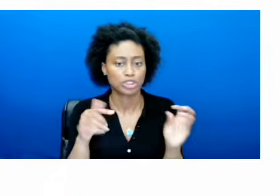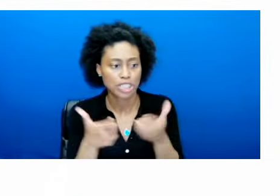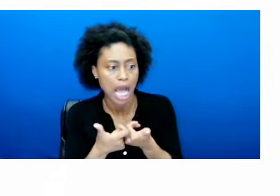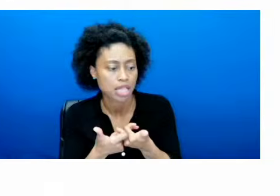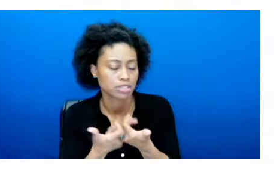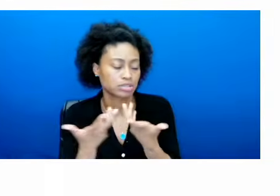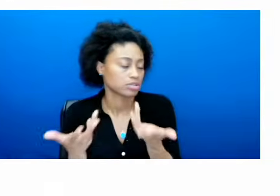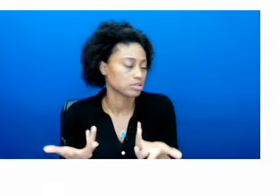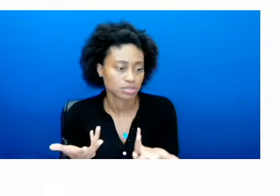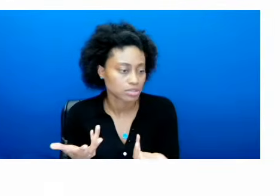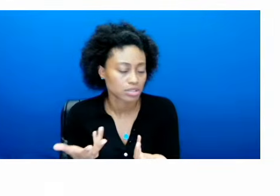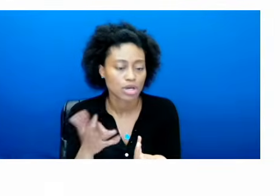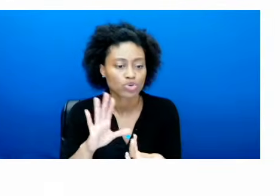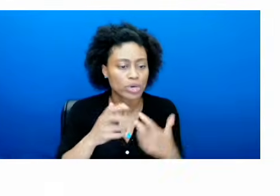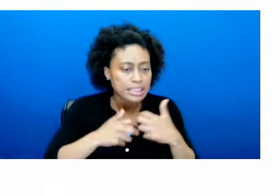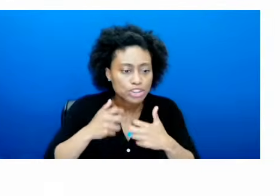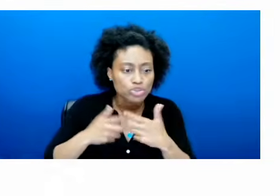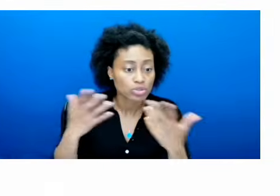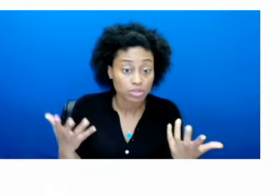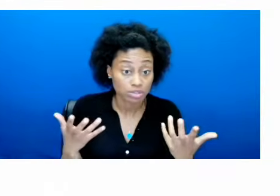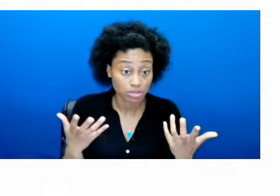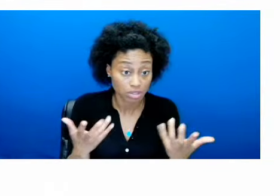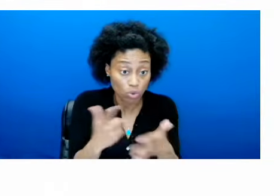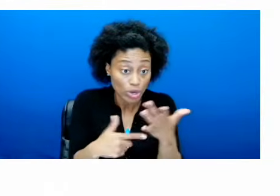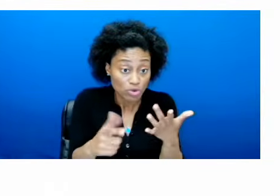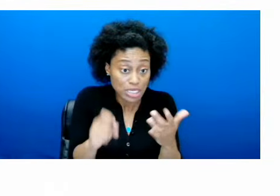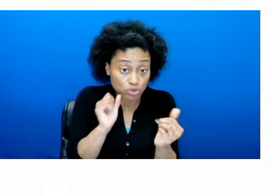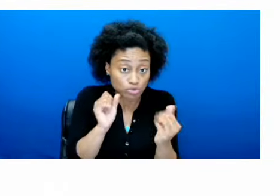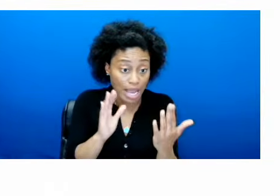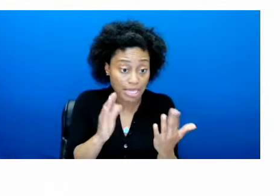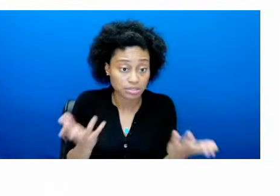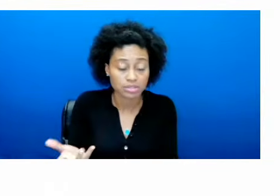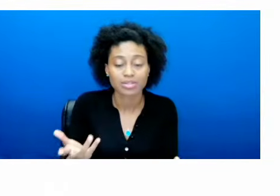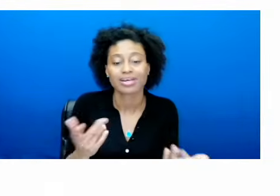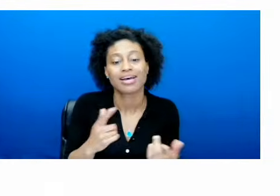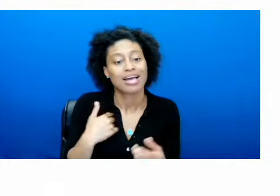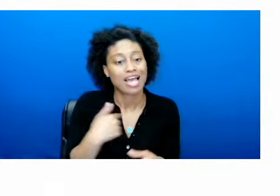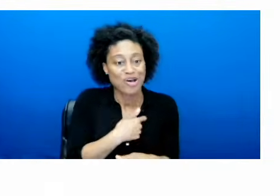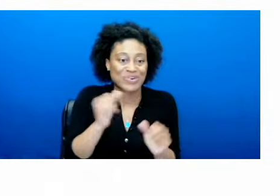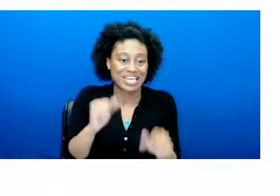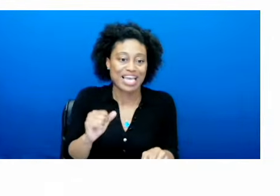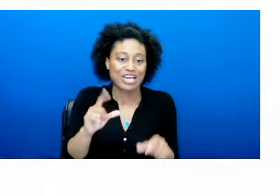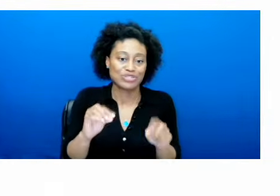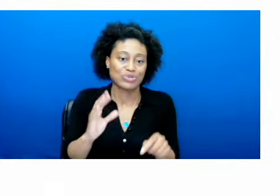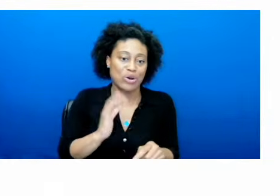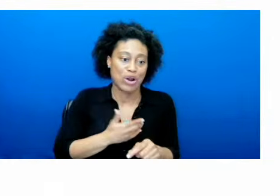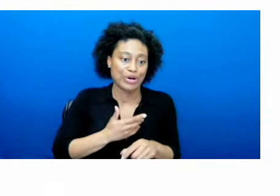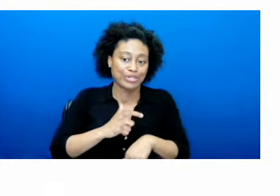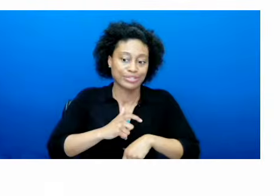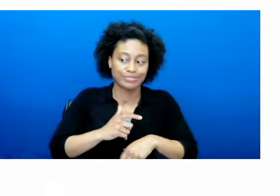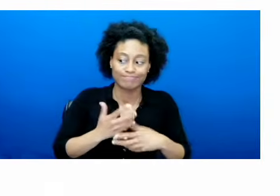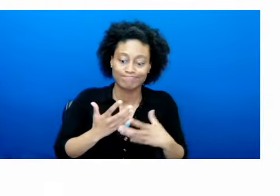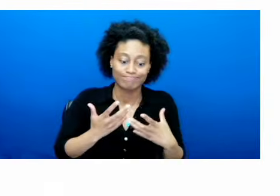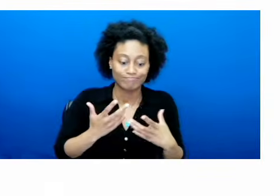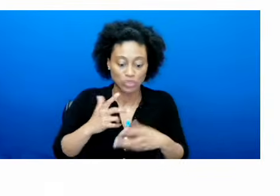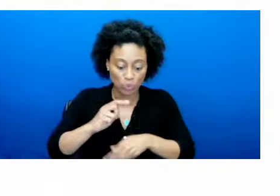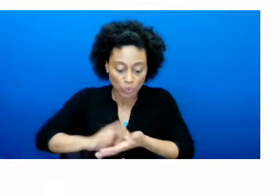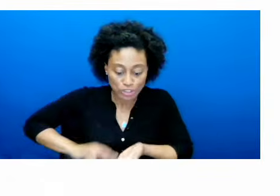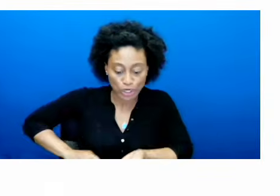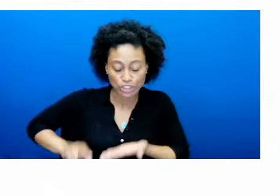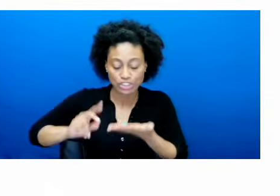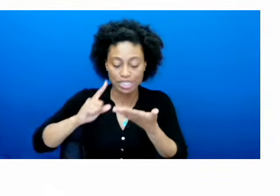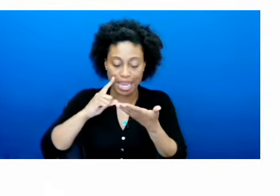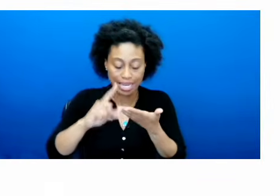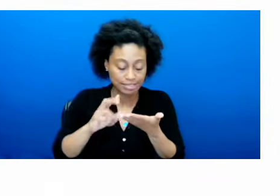challenges? What issues do you need addressed? And we can really do our time, do the research, and come back with